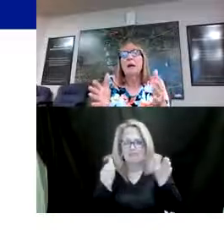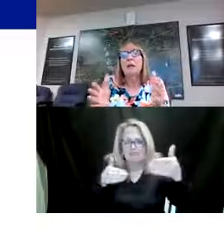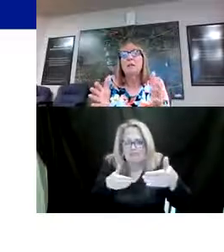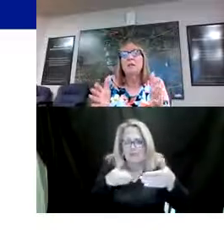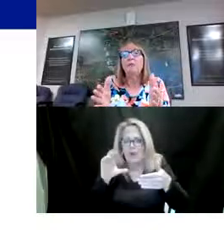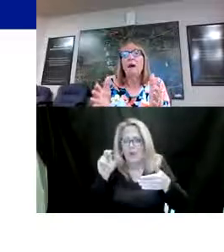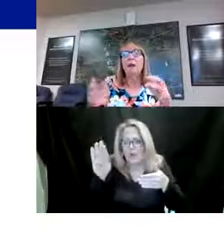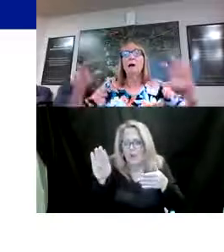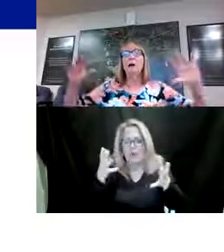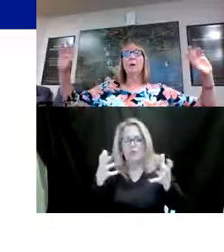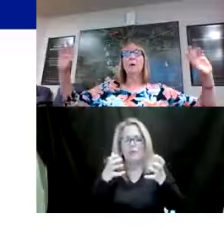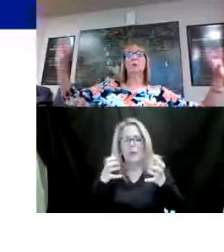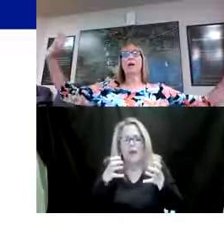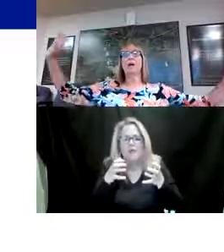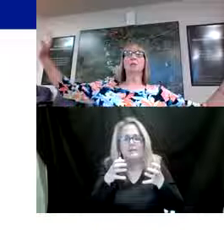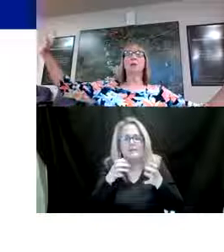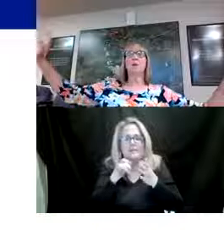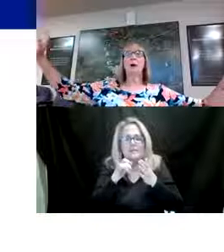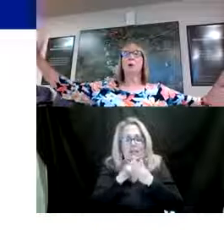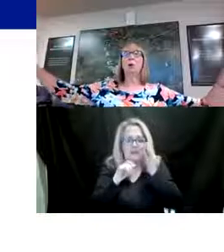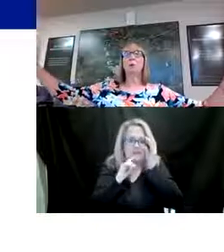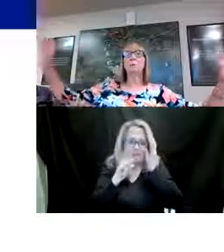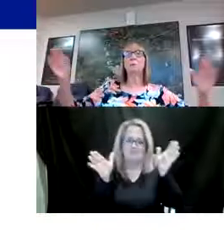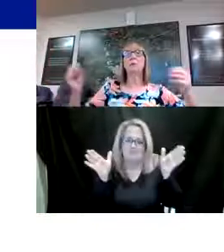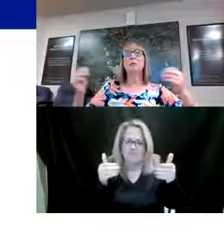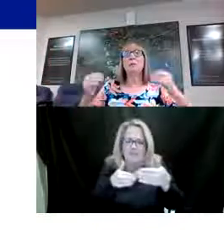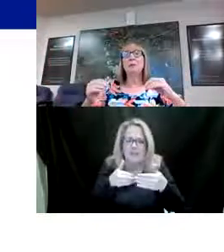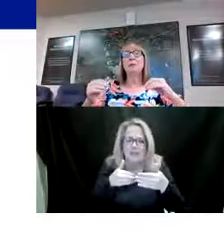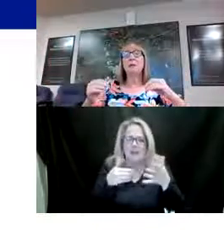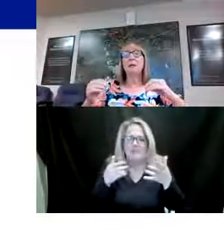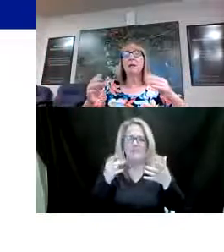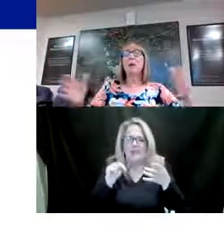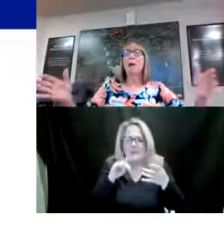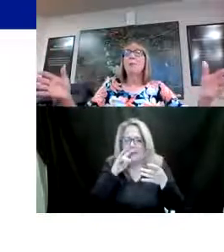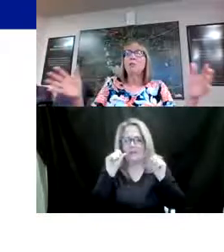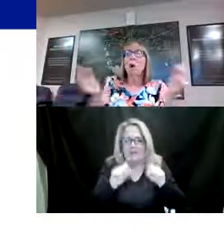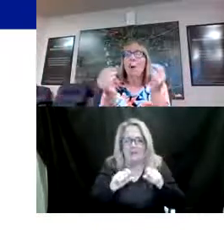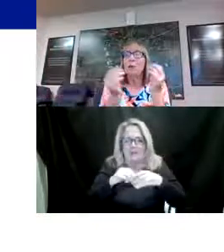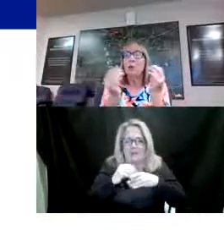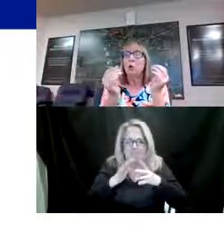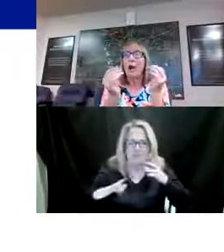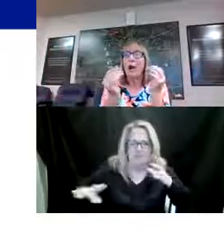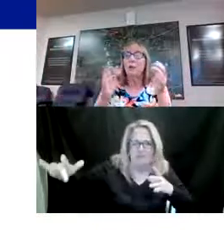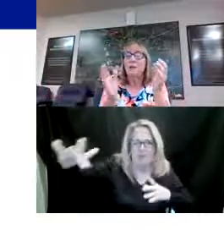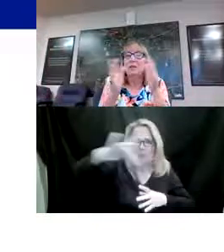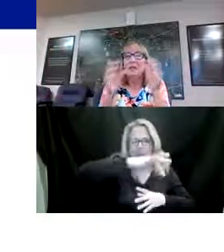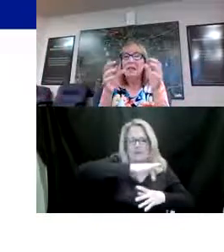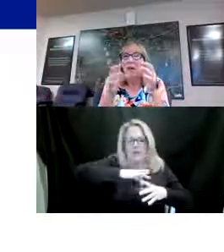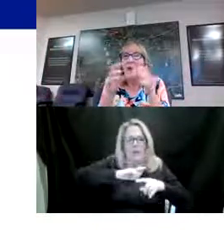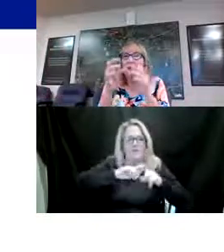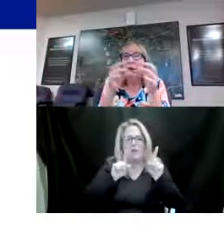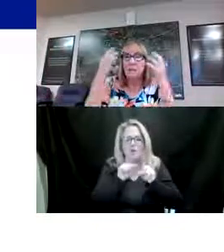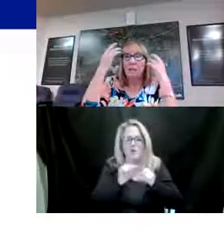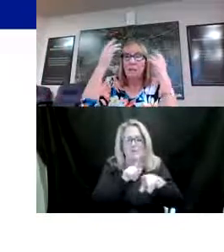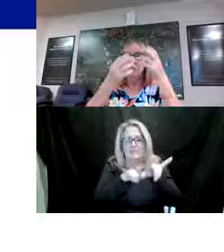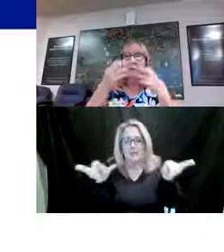space to kind of be defined. Otherwise, the child is kind of out in open space and it can be frightening. But you don't want it so crowded that they're kind